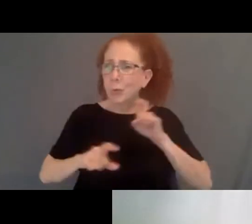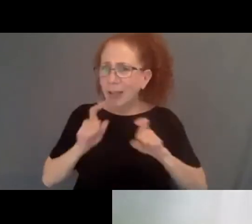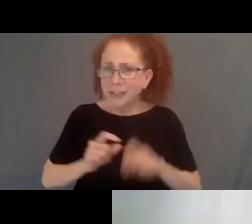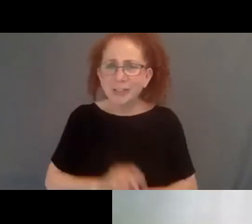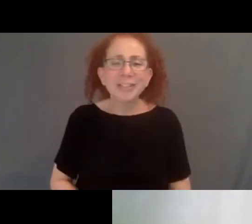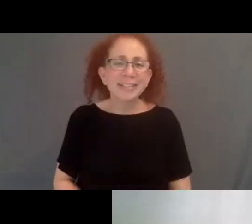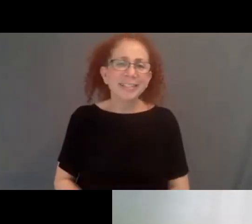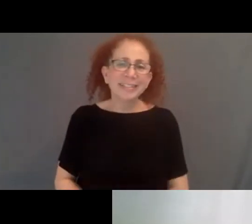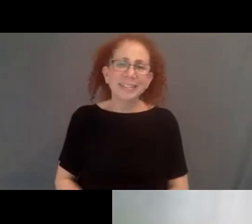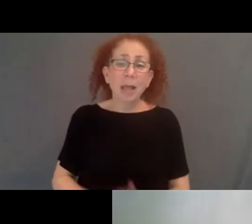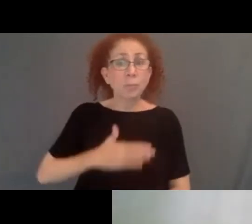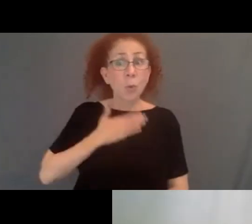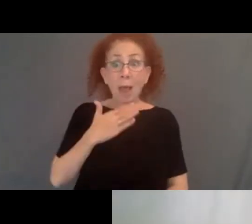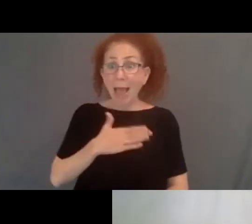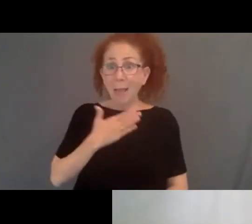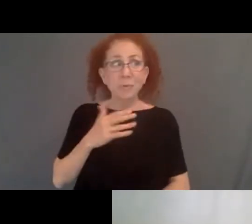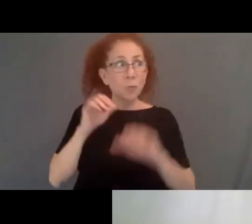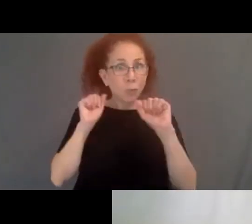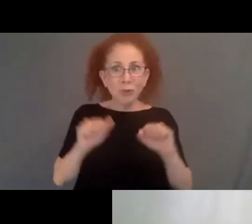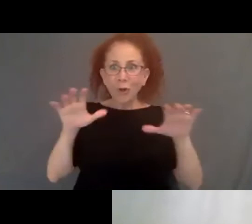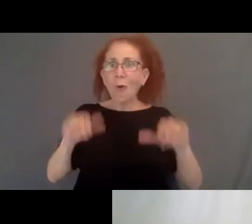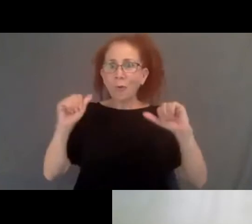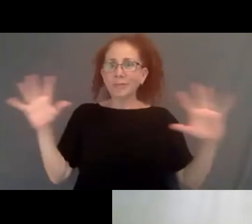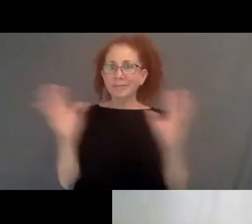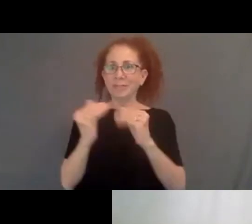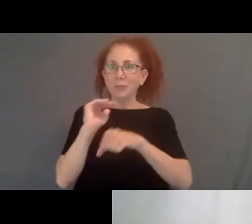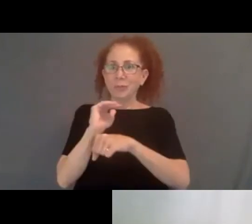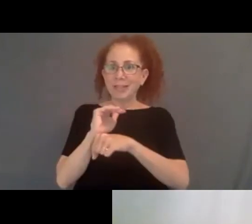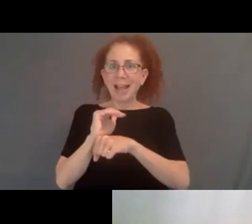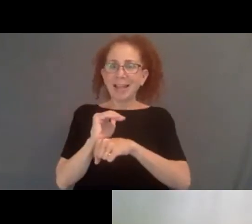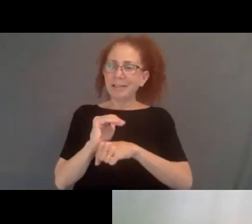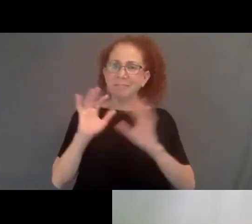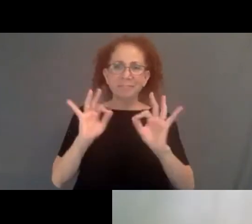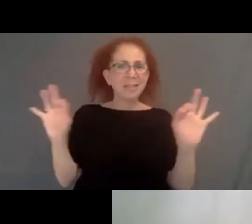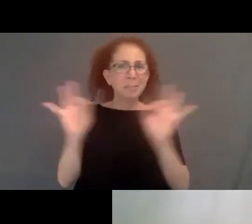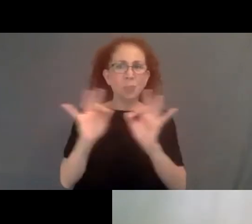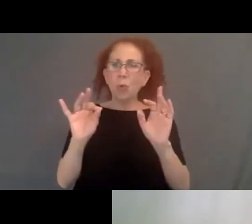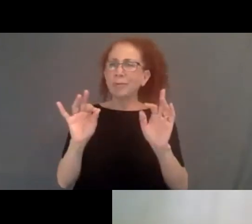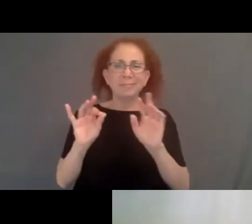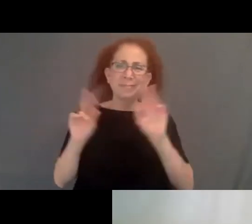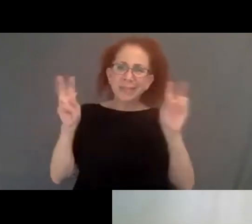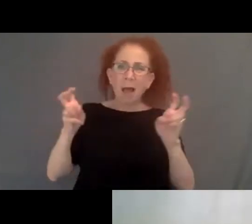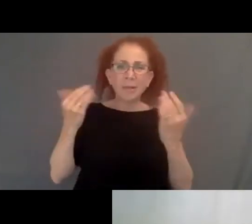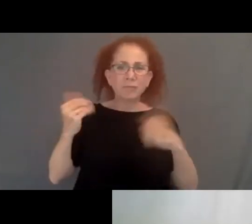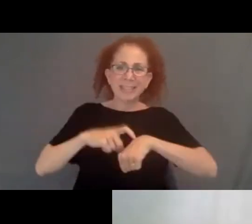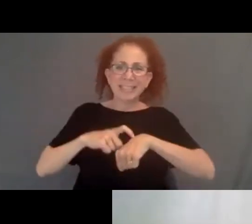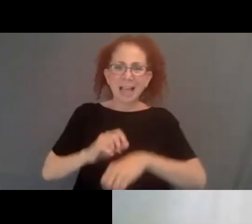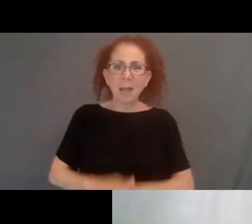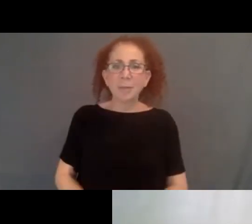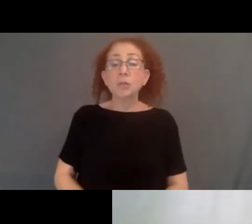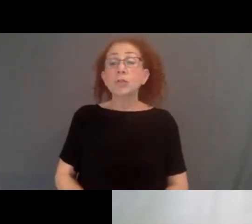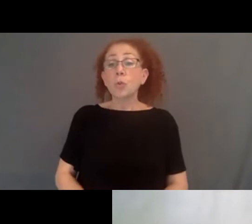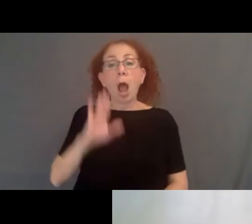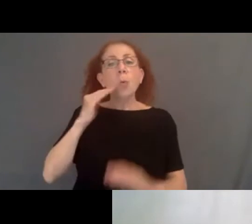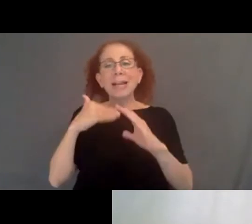And I'm so glad that we were able to host this session on such a timely topic. So I'm going to send an email with all